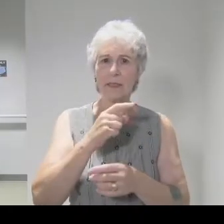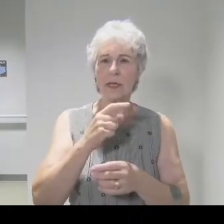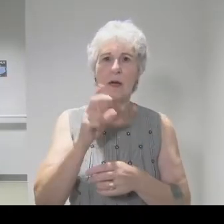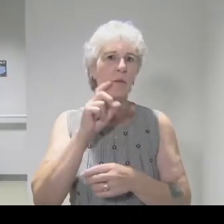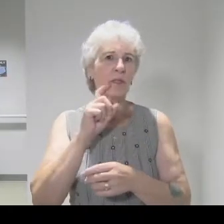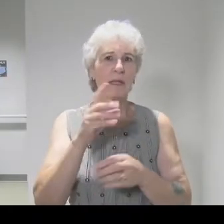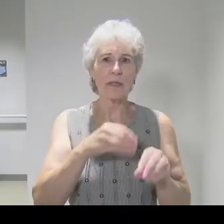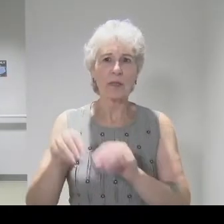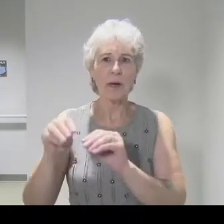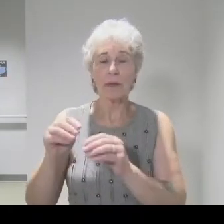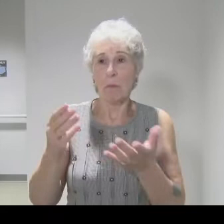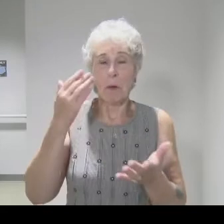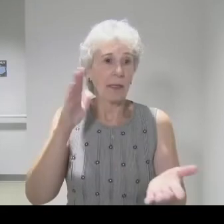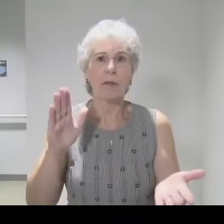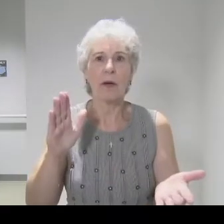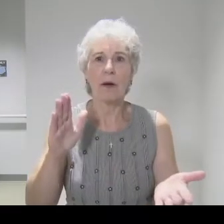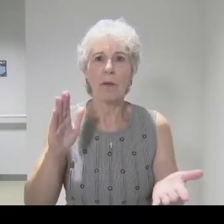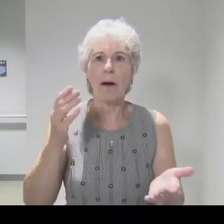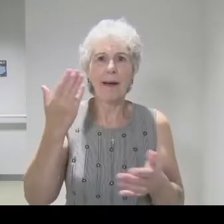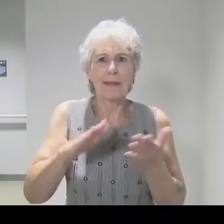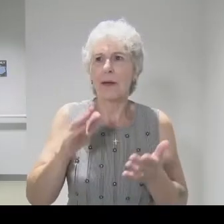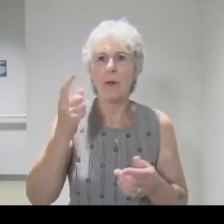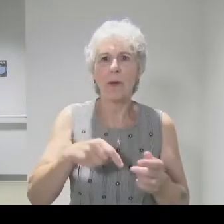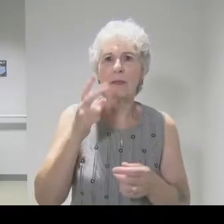risk factors were. I did not know what to look for.